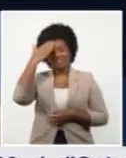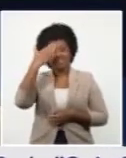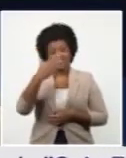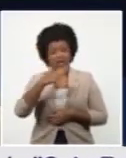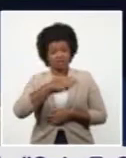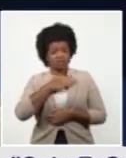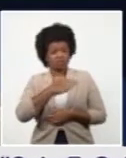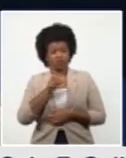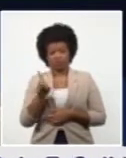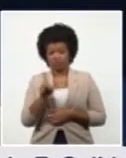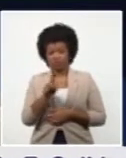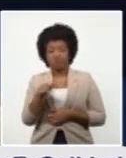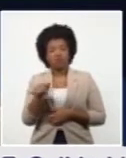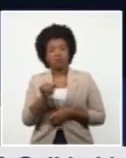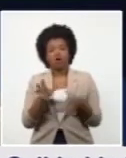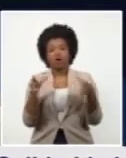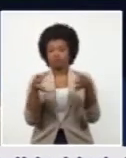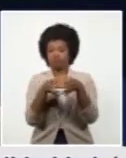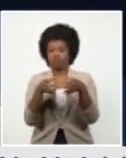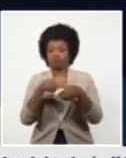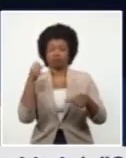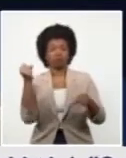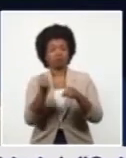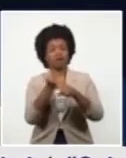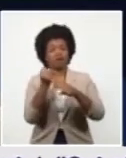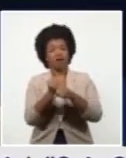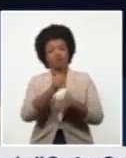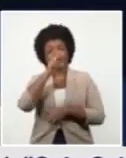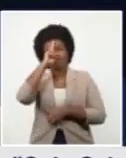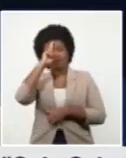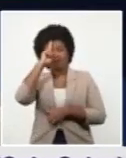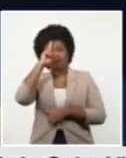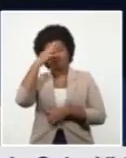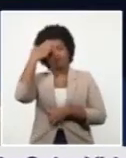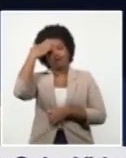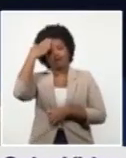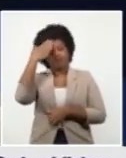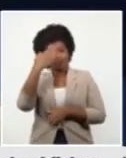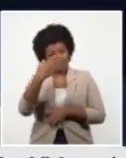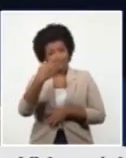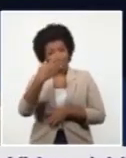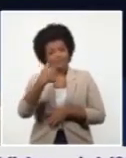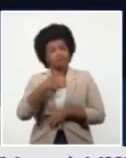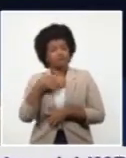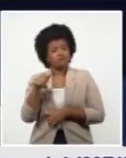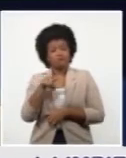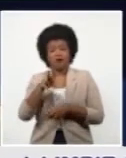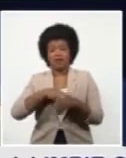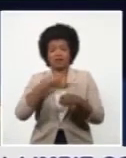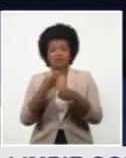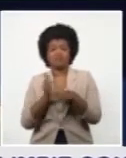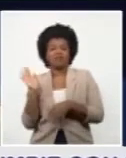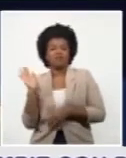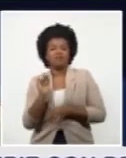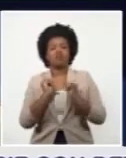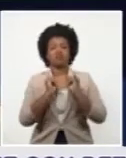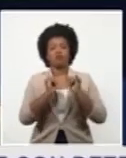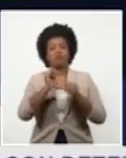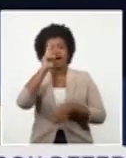people spoke about me. And I'd like to reiterate that this appreciation is not for